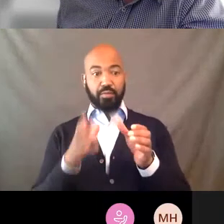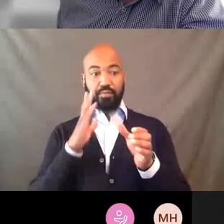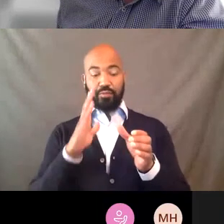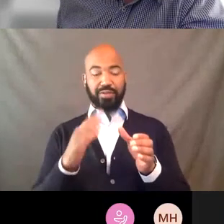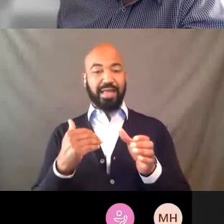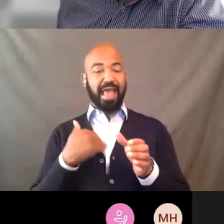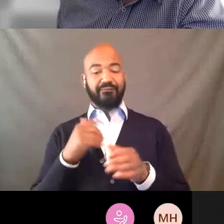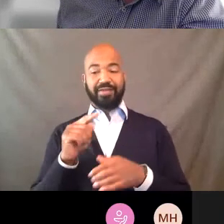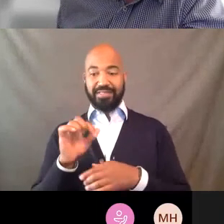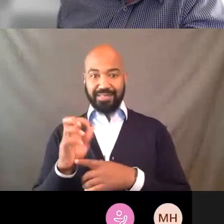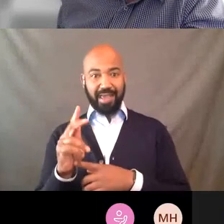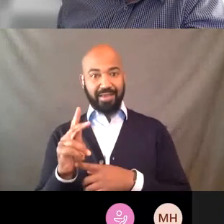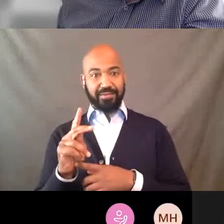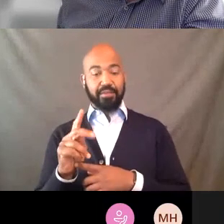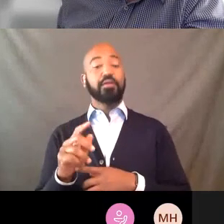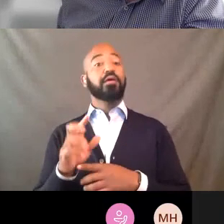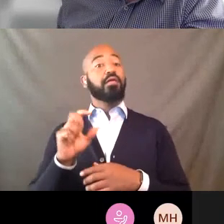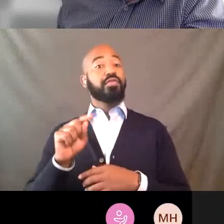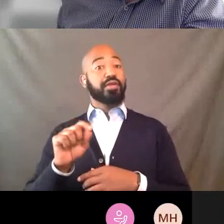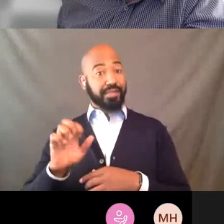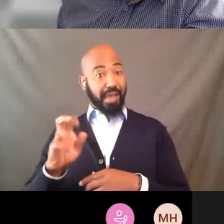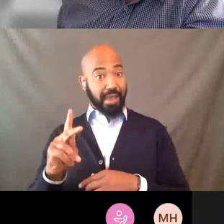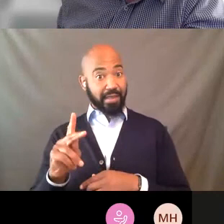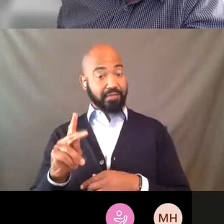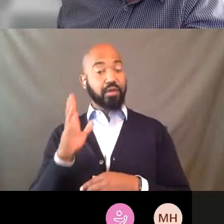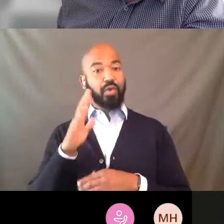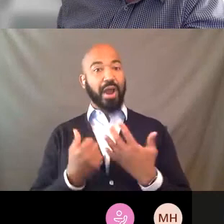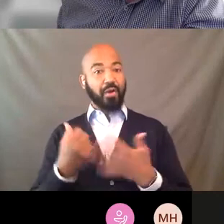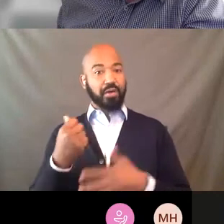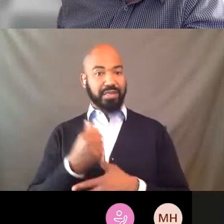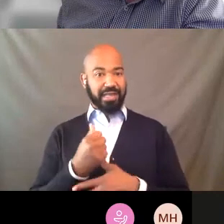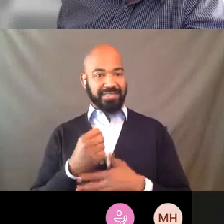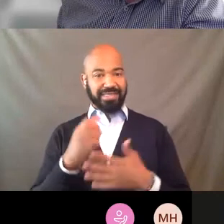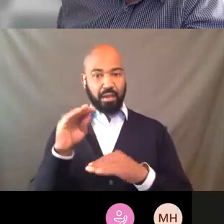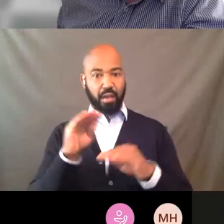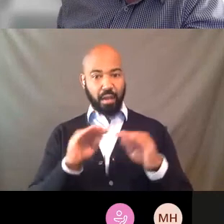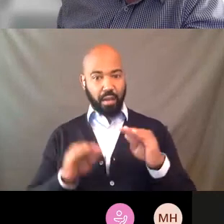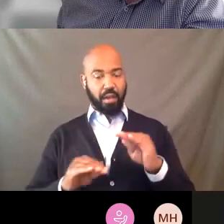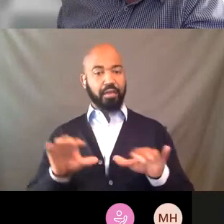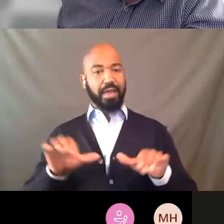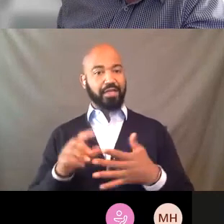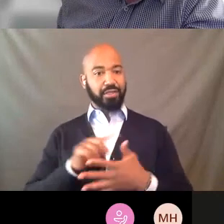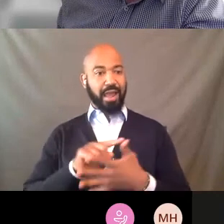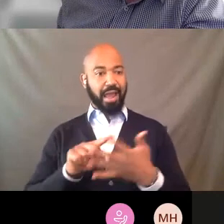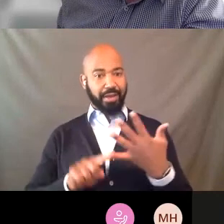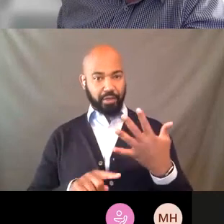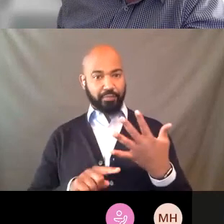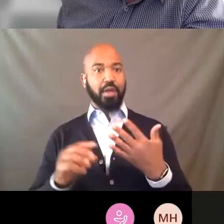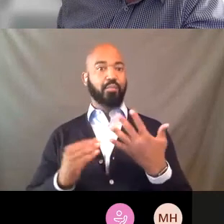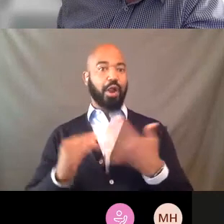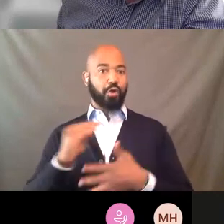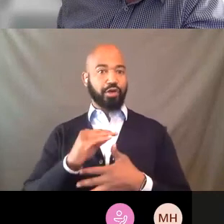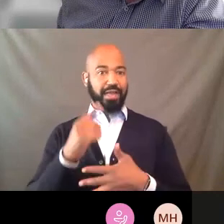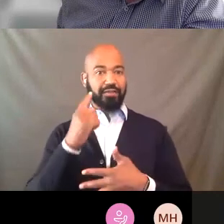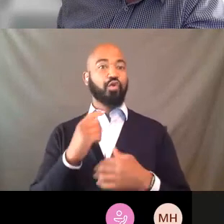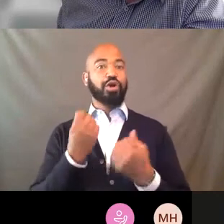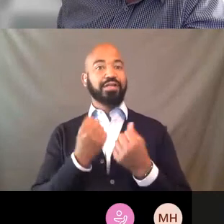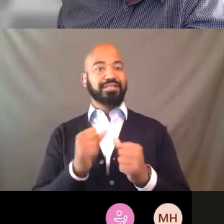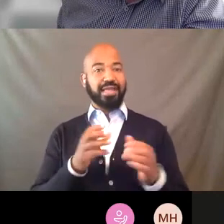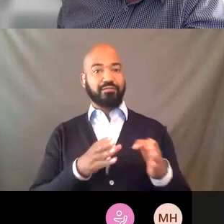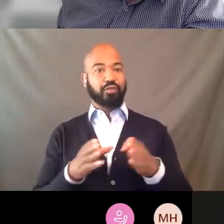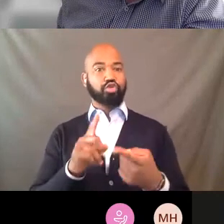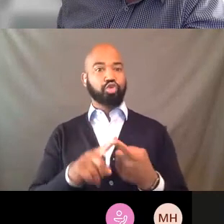is prioritizing the Safe Ride to School action items, right? It could